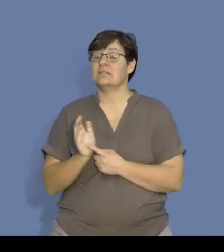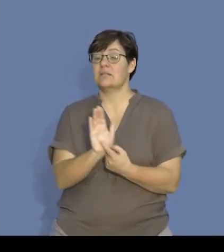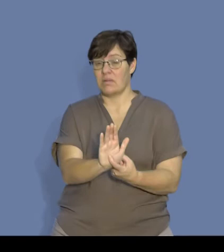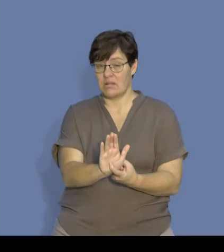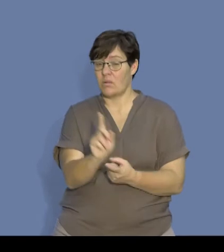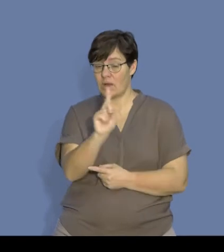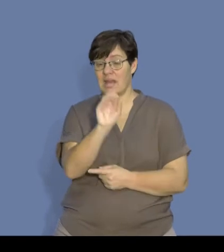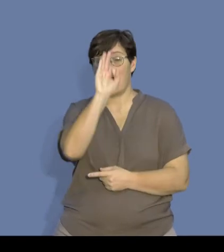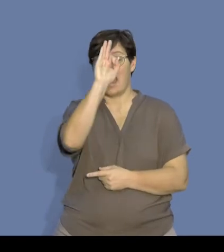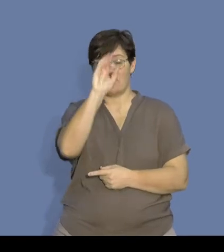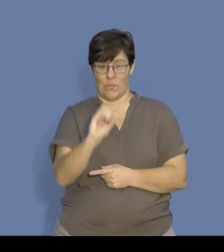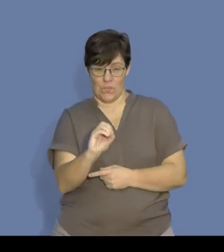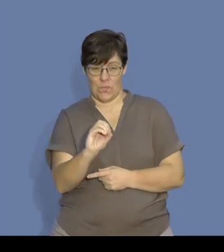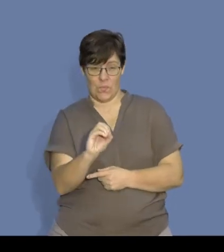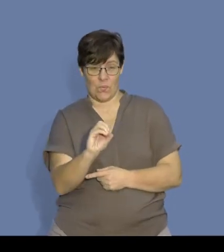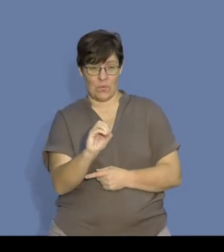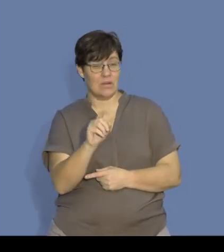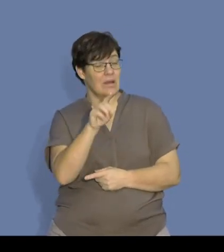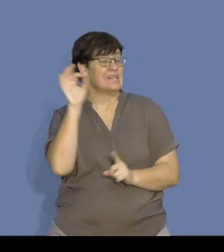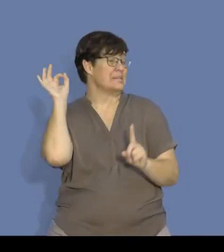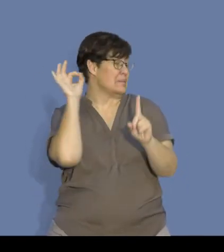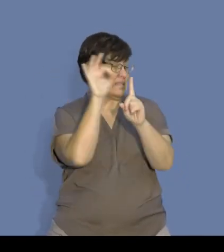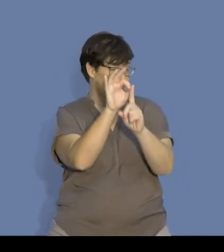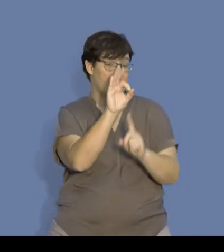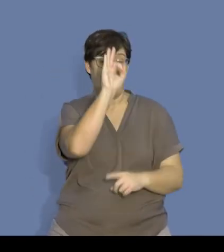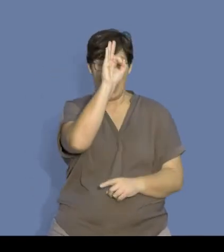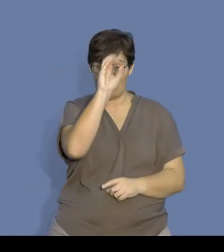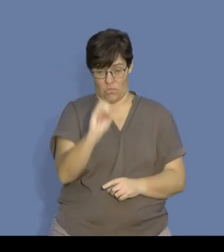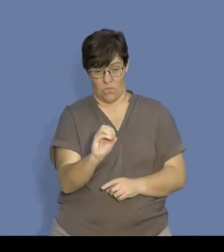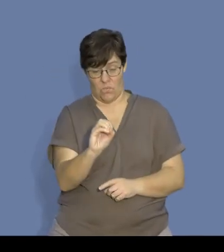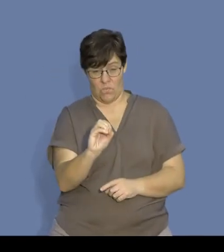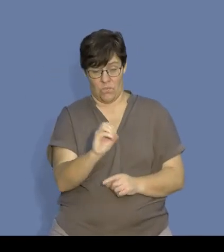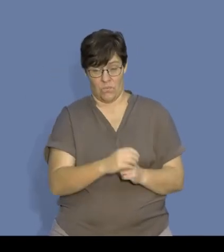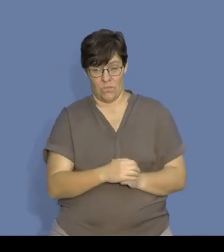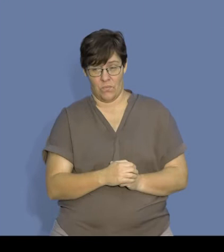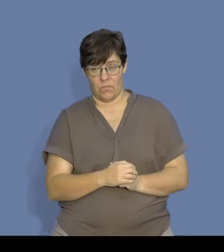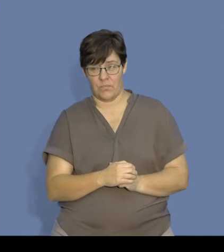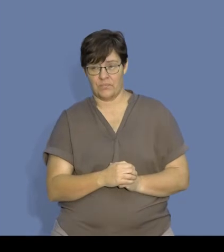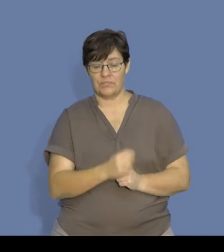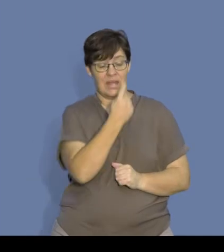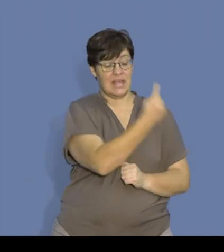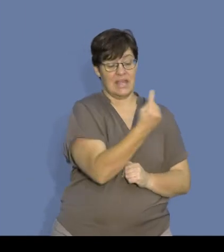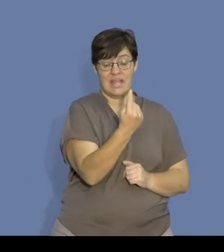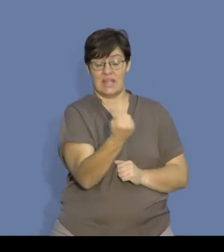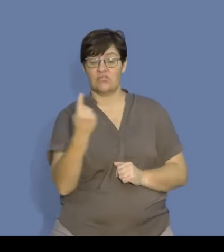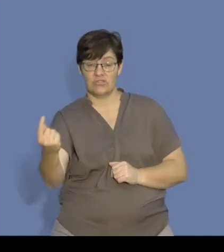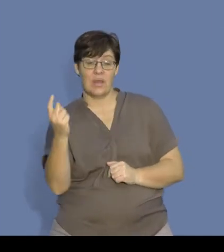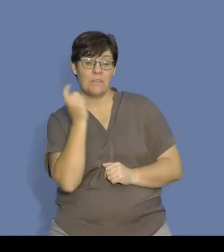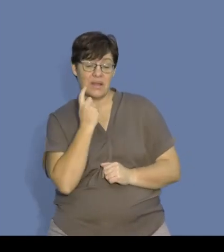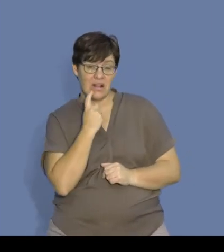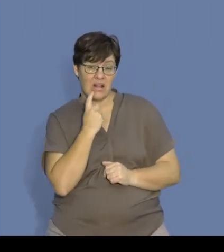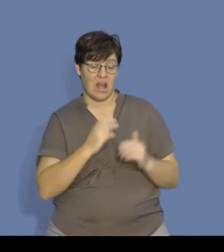FO. It's very, very specific. Now, every metal has its own